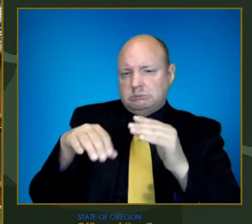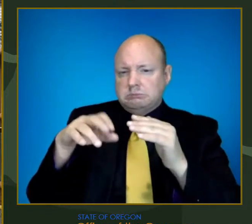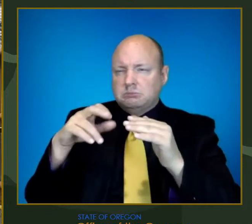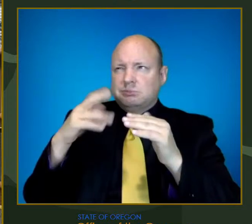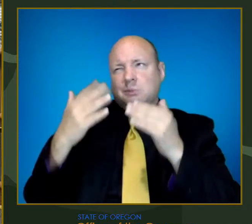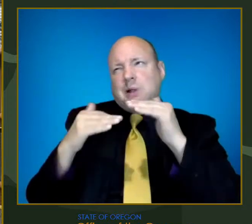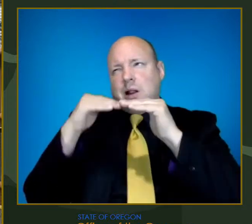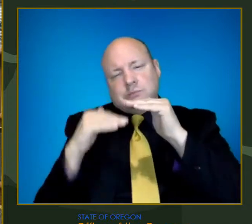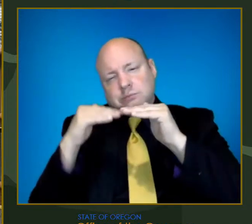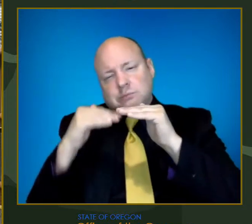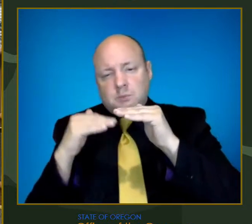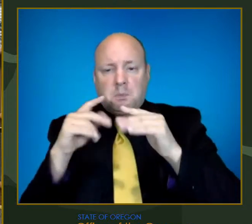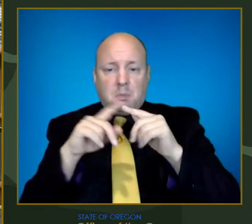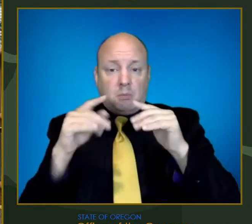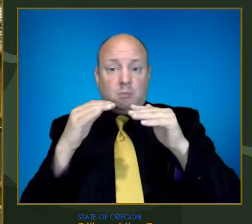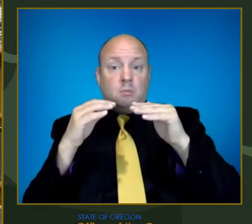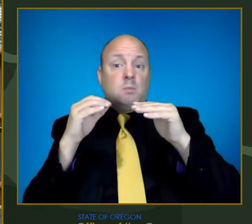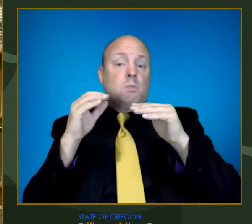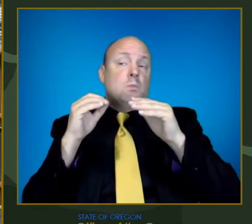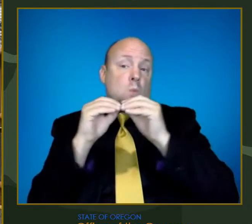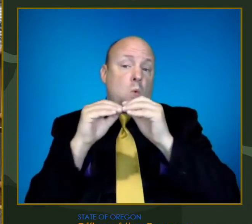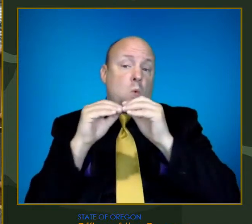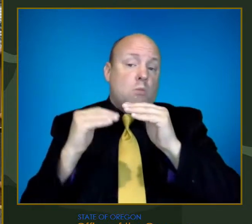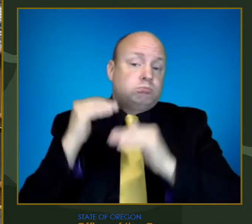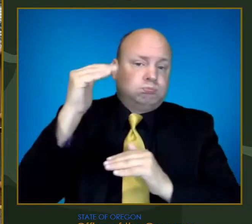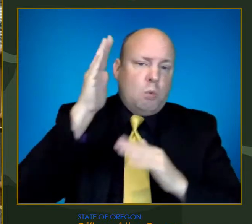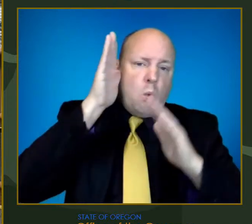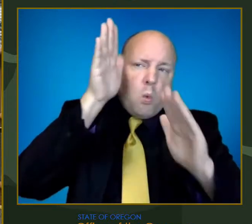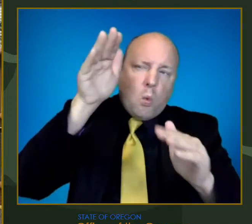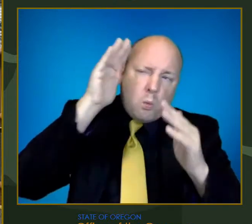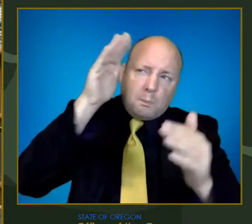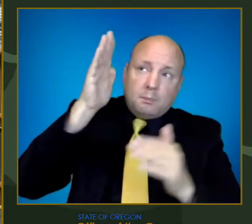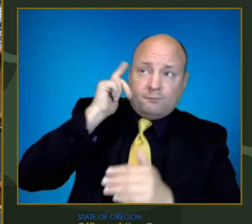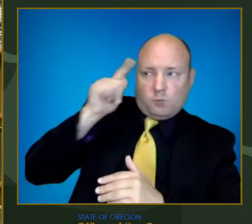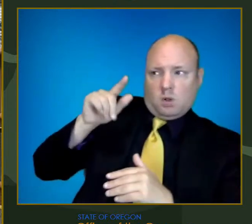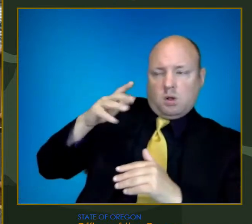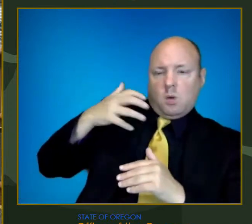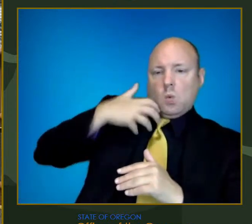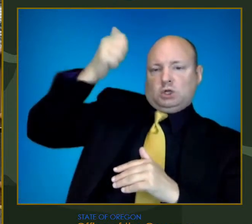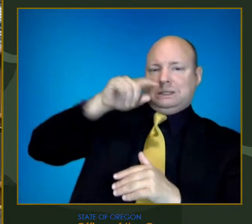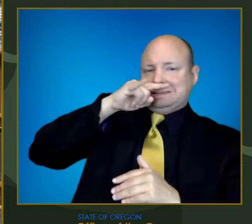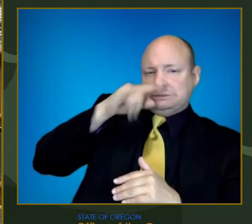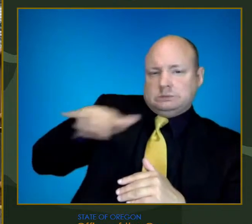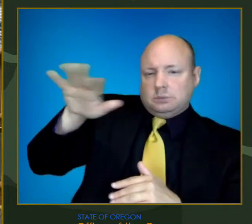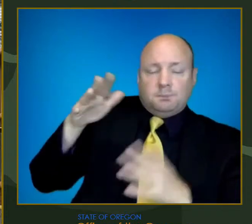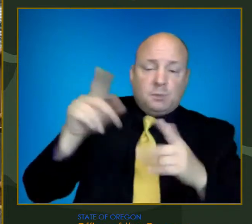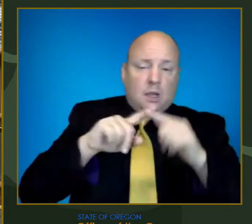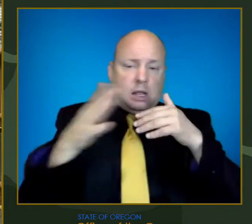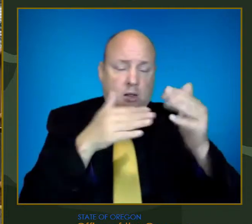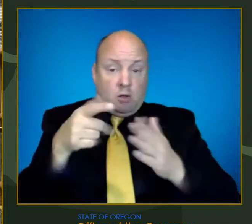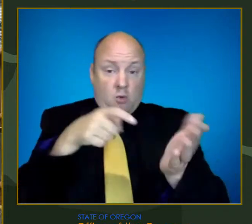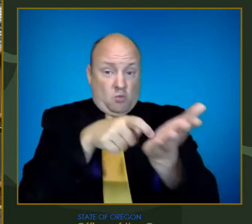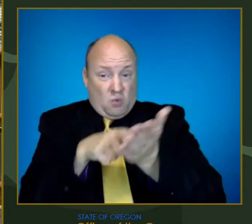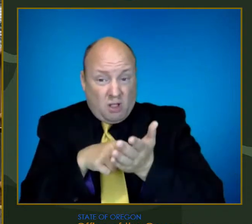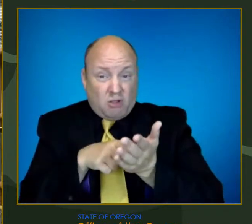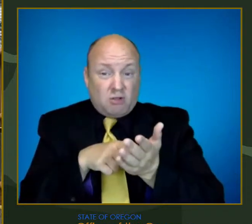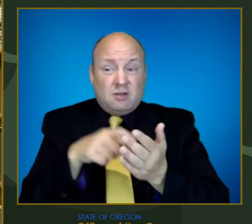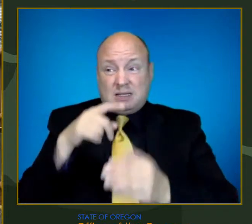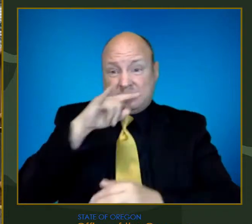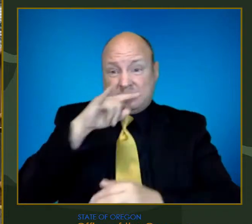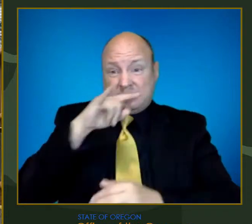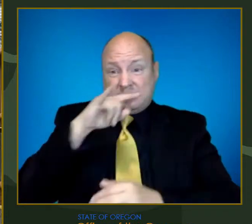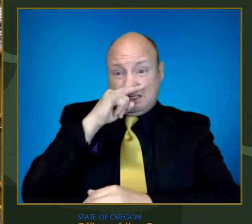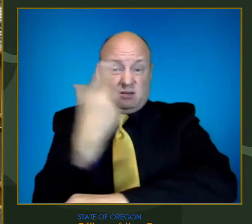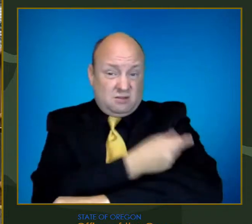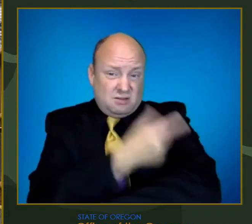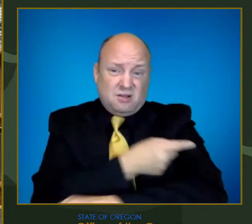as well. The requirement for a youth vaccine or a childhood vaccine comes from rules